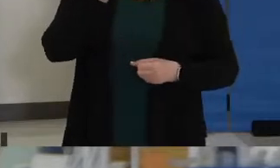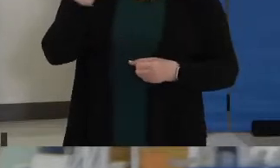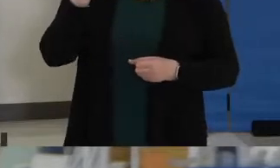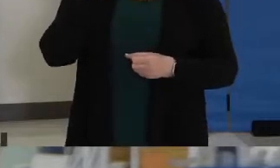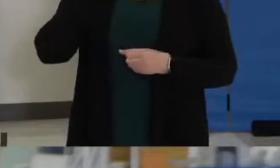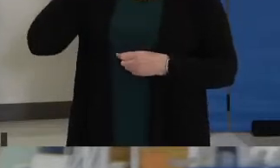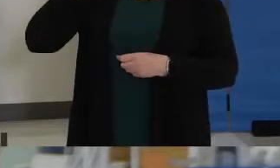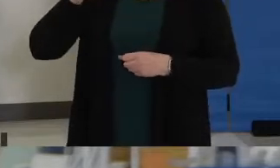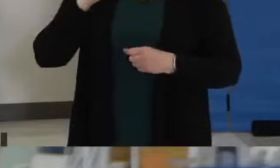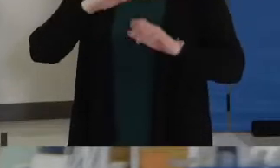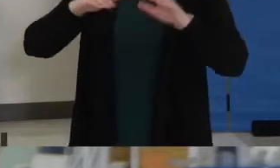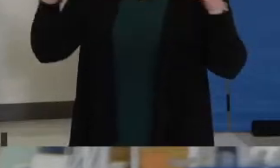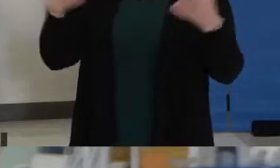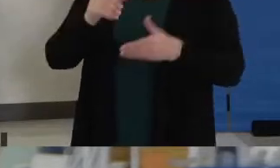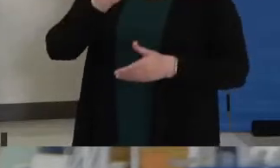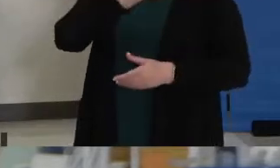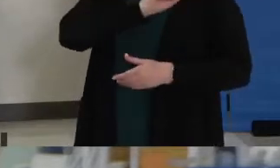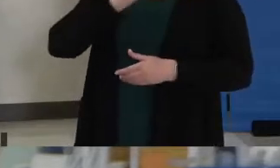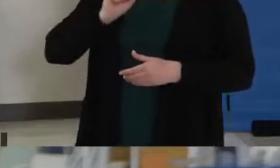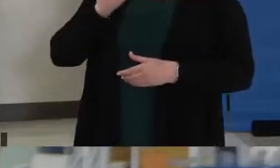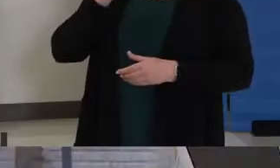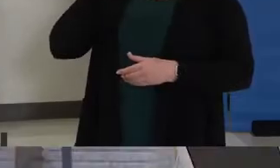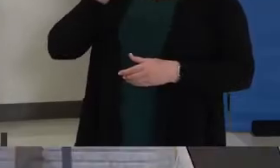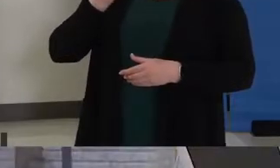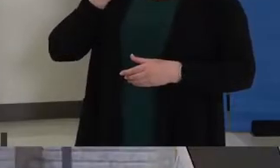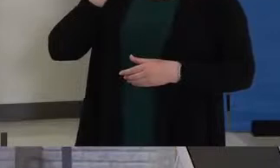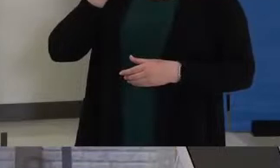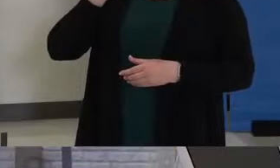pleasure to introduce Senator Pro Tem Tony Atkins.